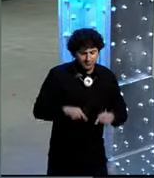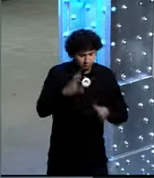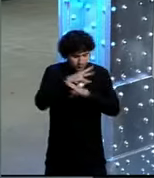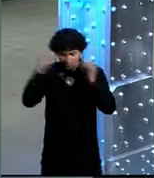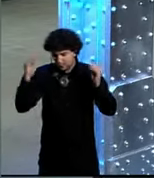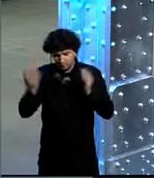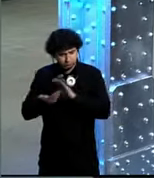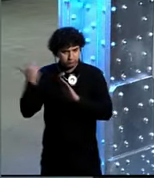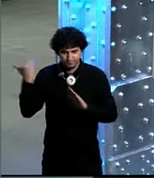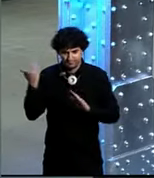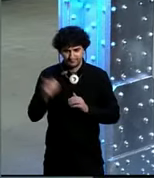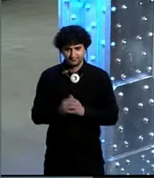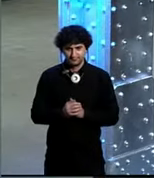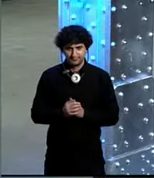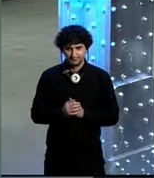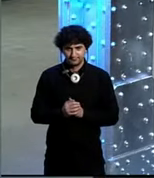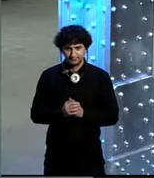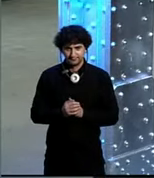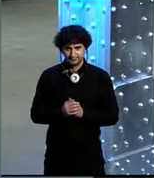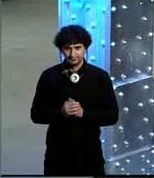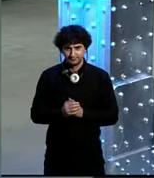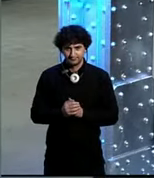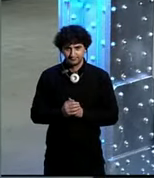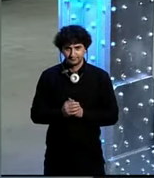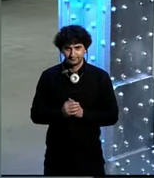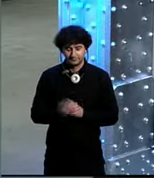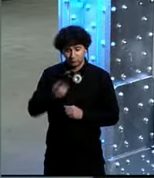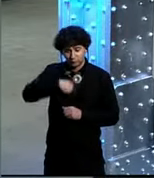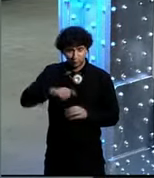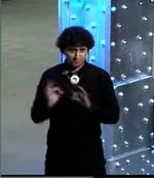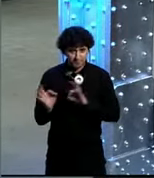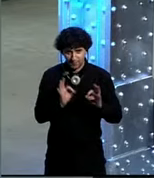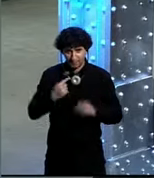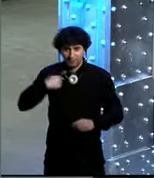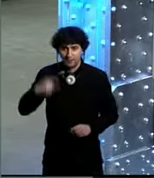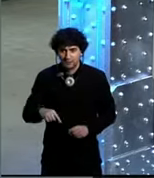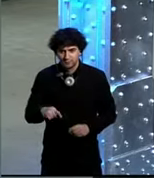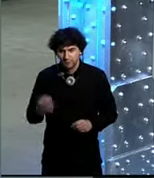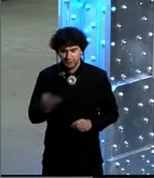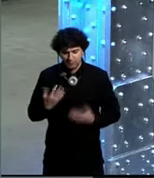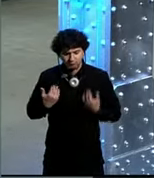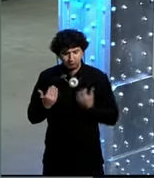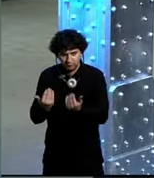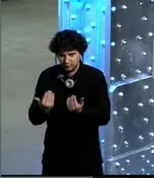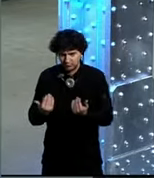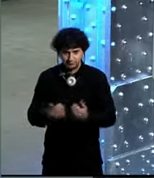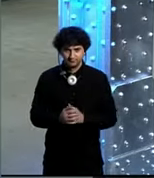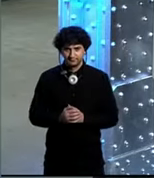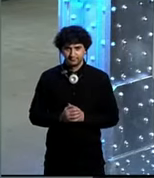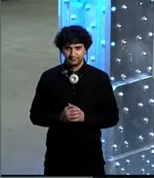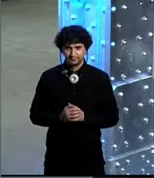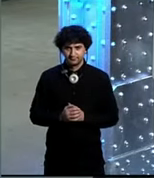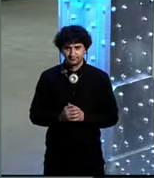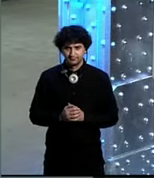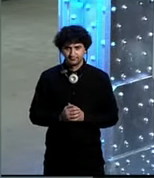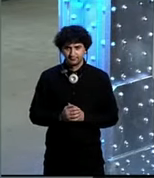and learn from our failings in order to be as fluid as needed when creating something, especially looking at how